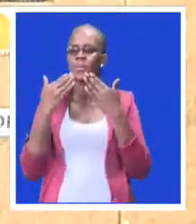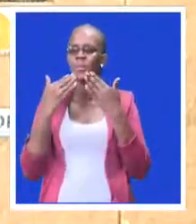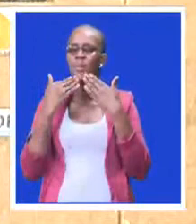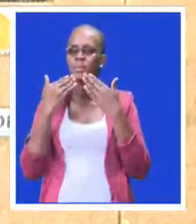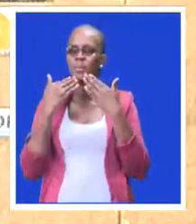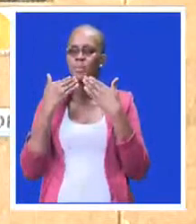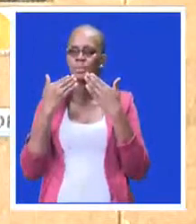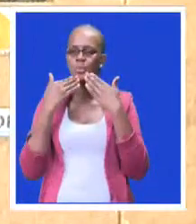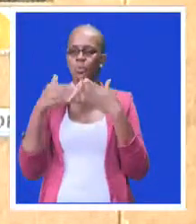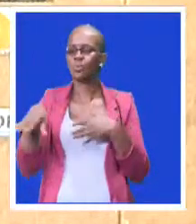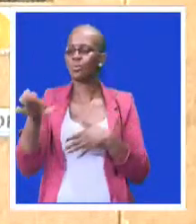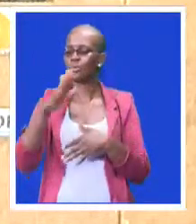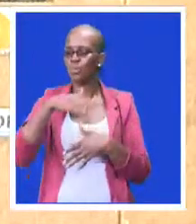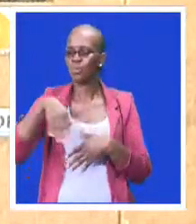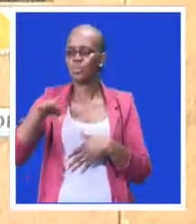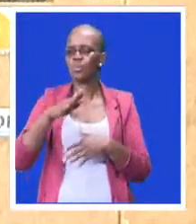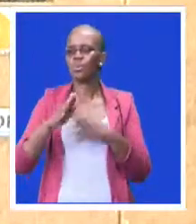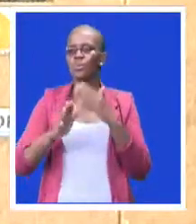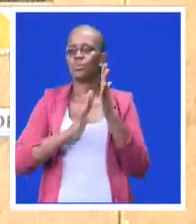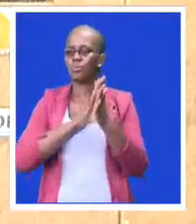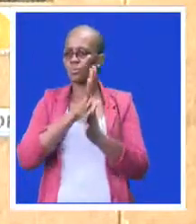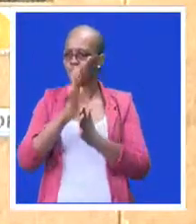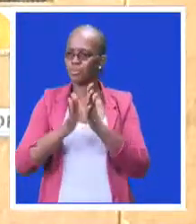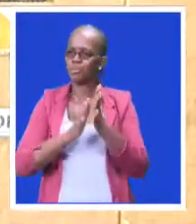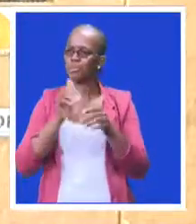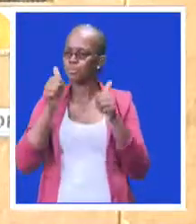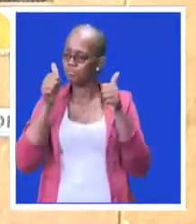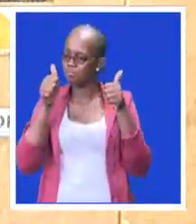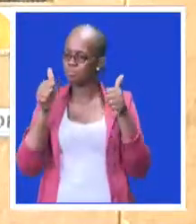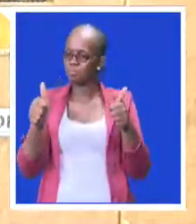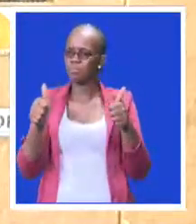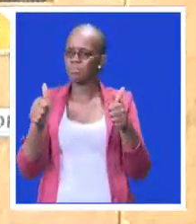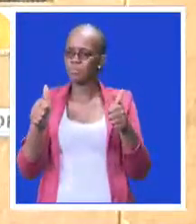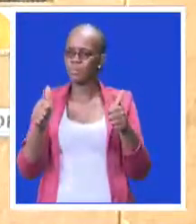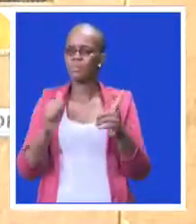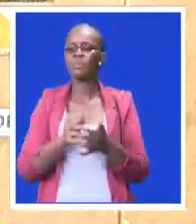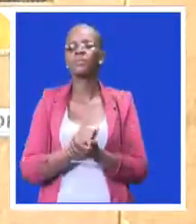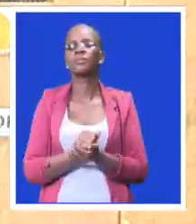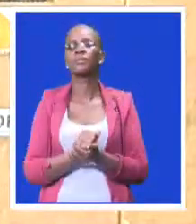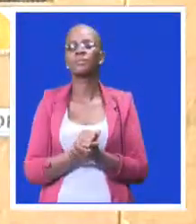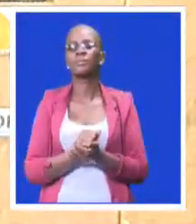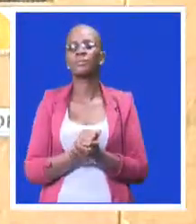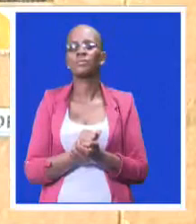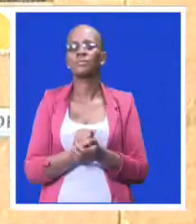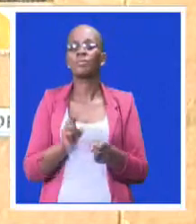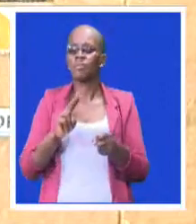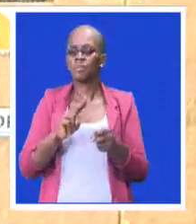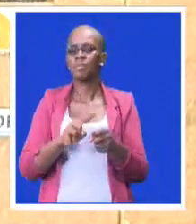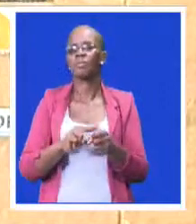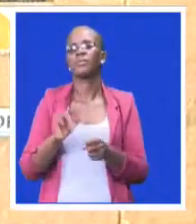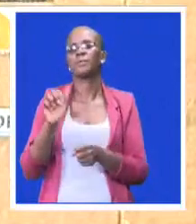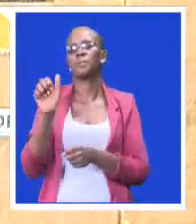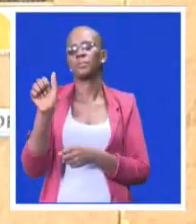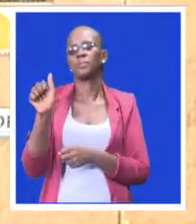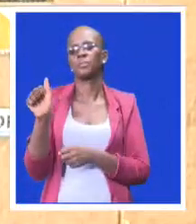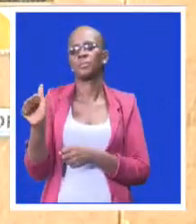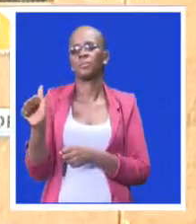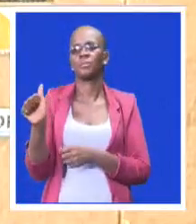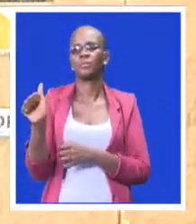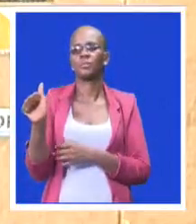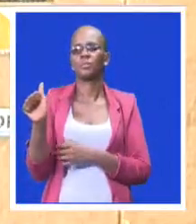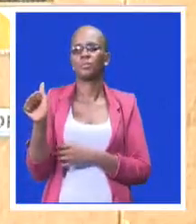good. Now we're going to say each letter sound. Let's go. A,